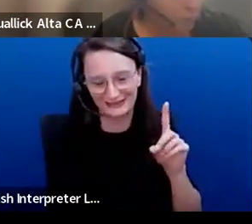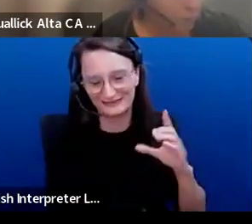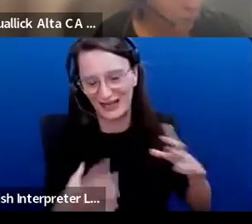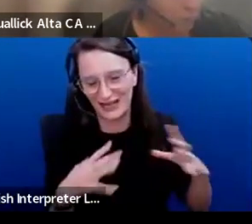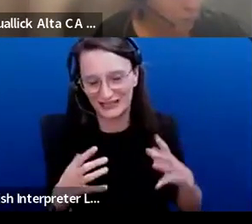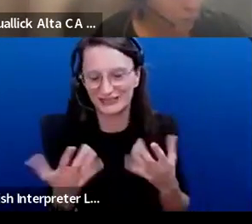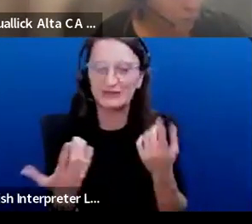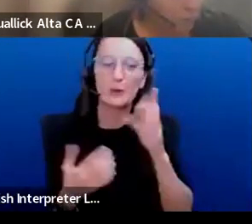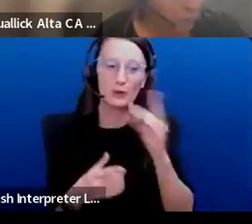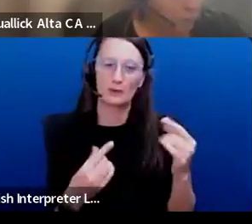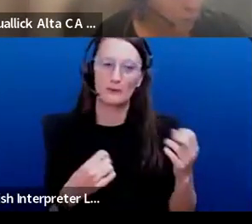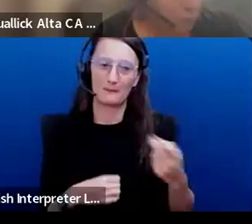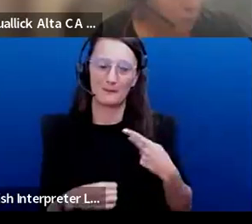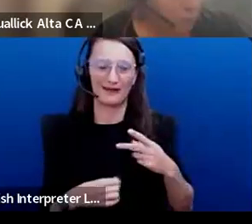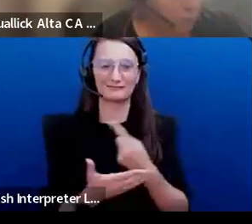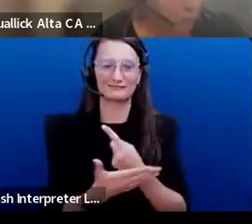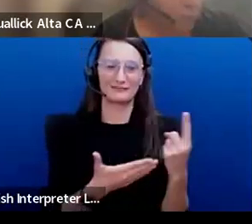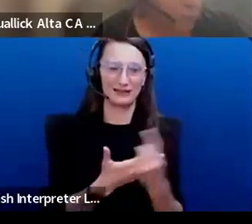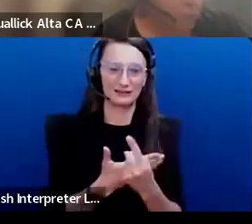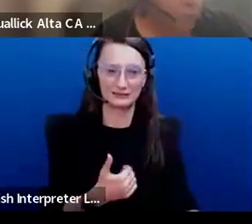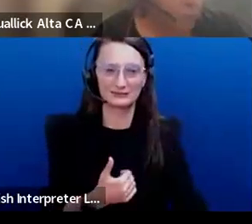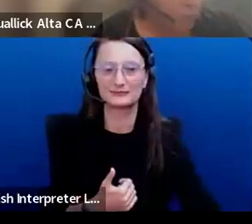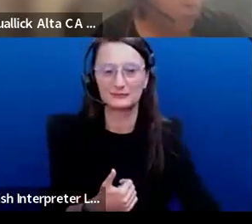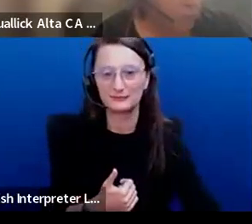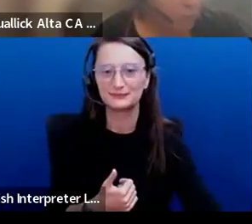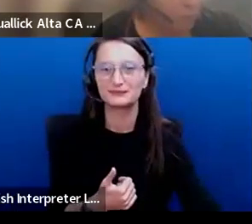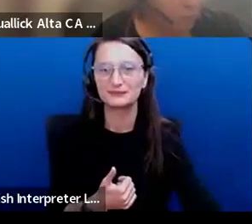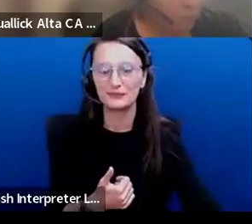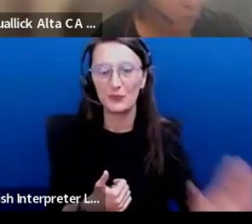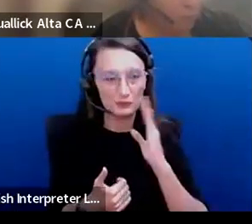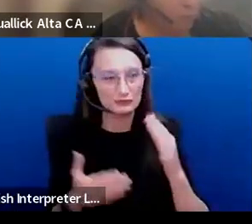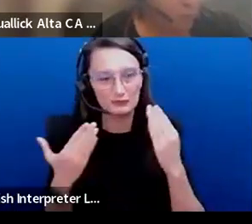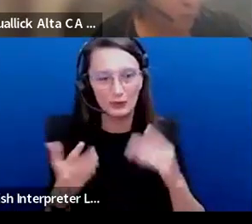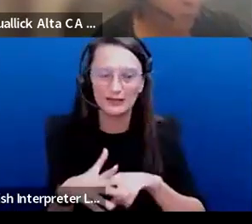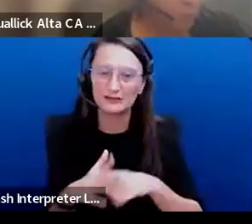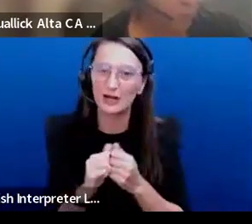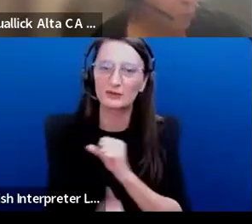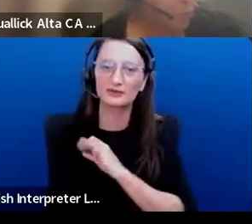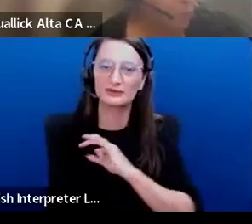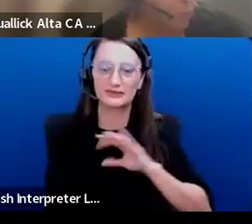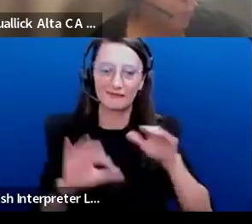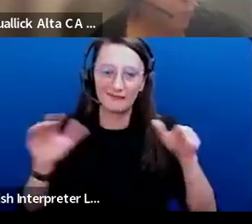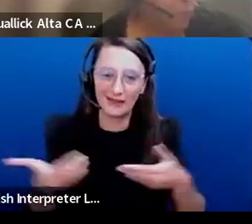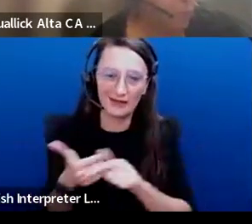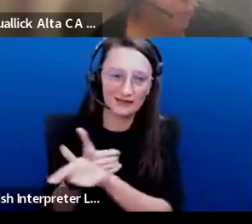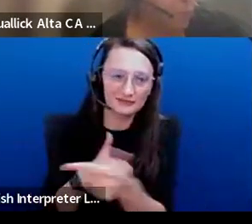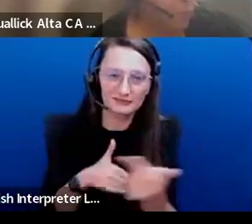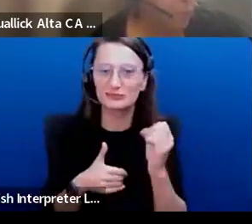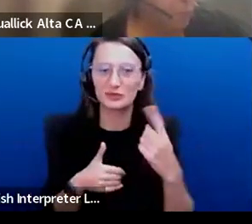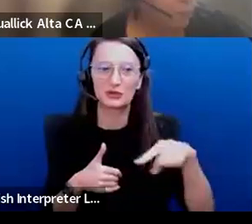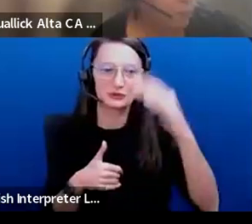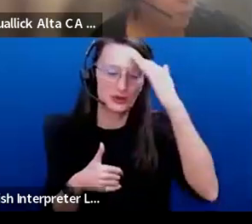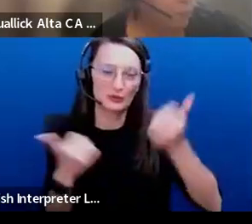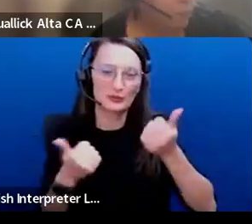back next week. As usual, we'll kind of get started with some staff introductions so you know which regional center staff you have on with us